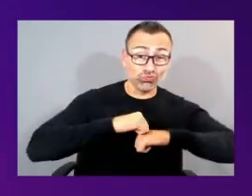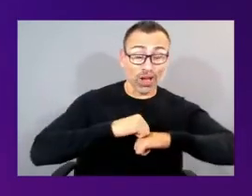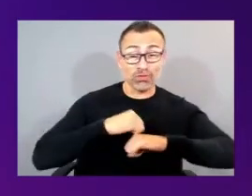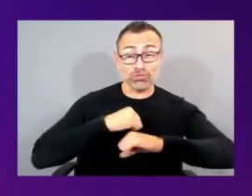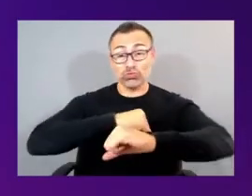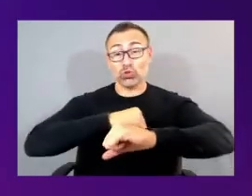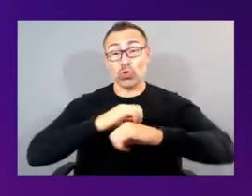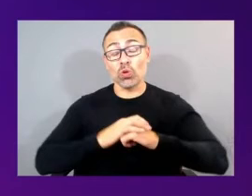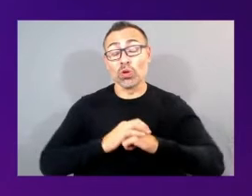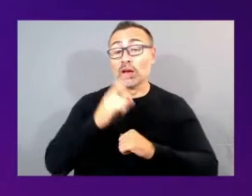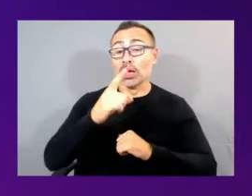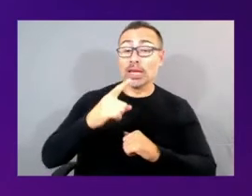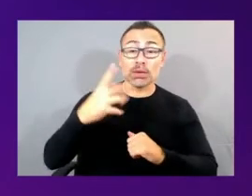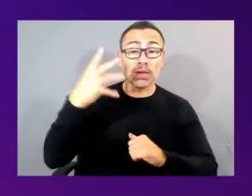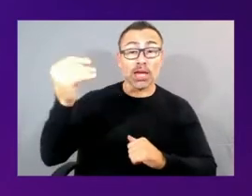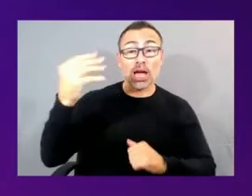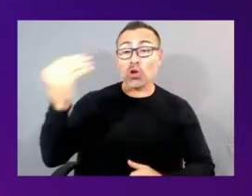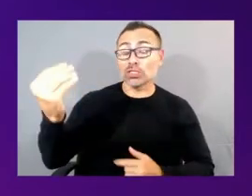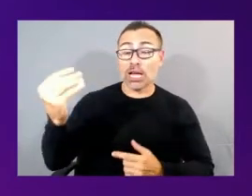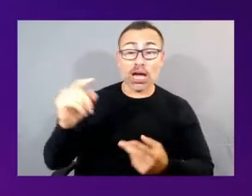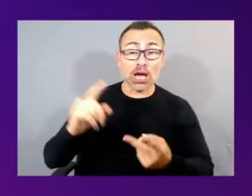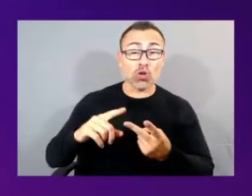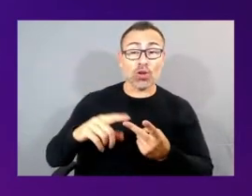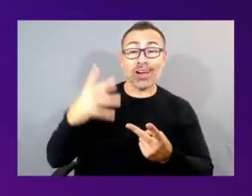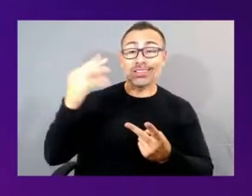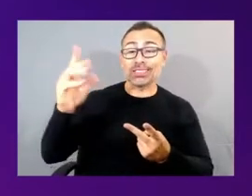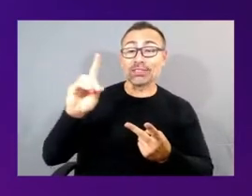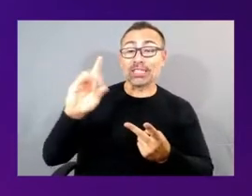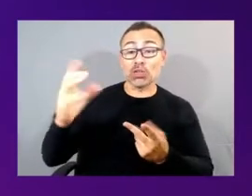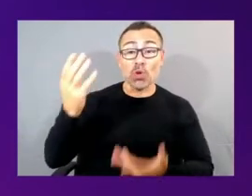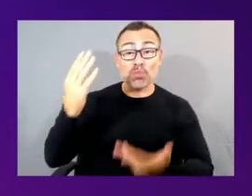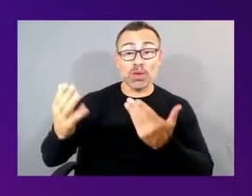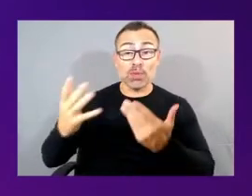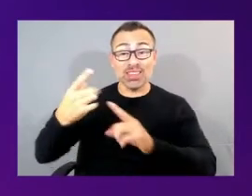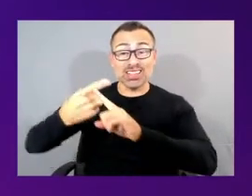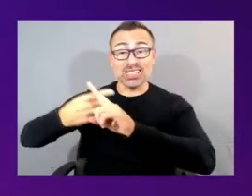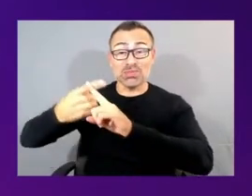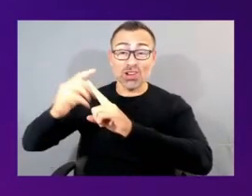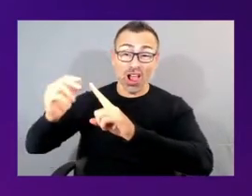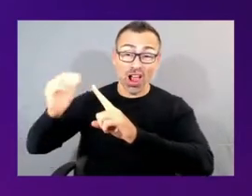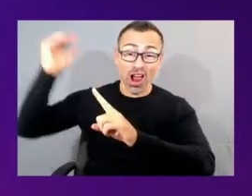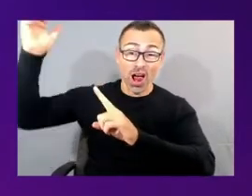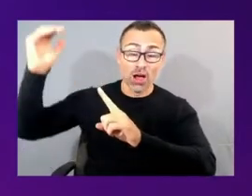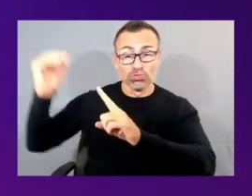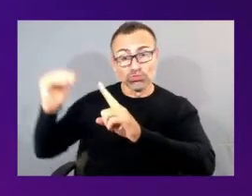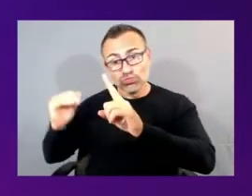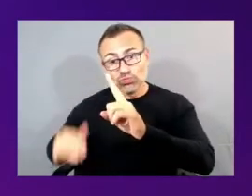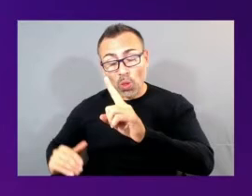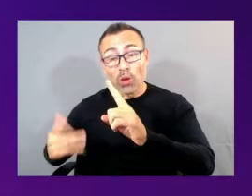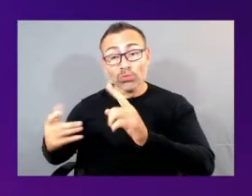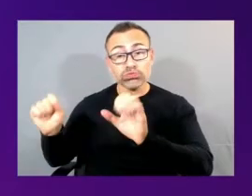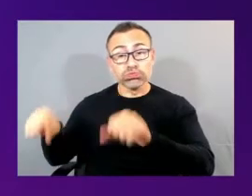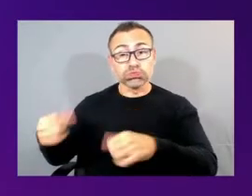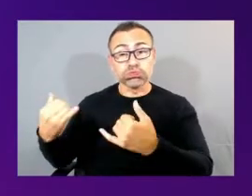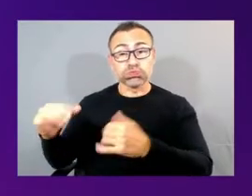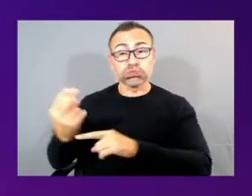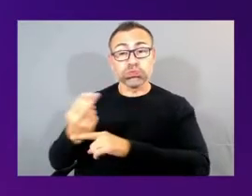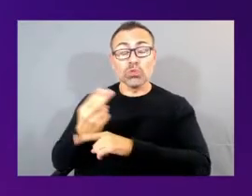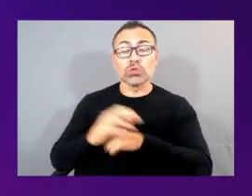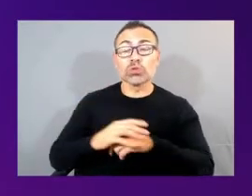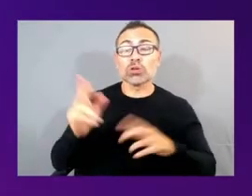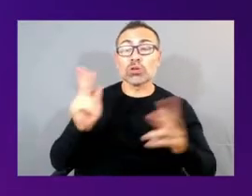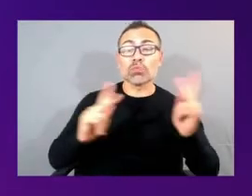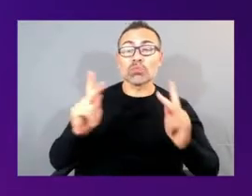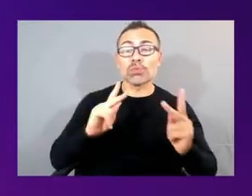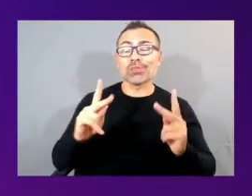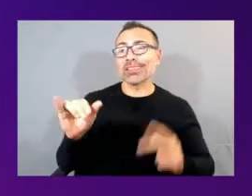it can be too hot or too cold. And for instance, customers in the public sector domain, or or essentially telco